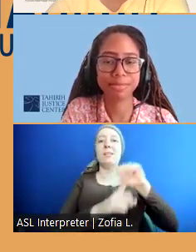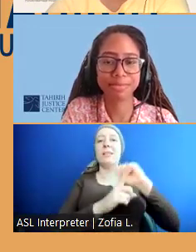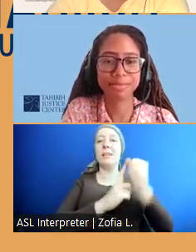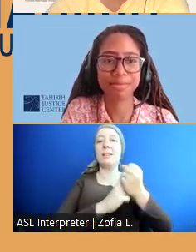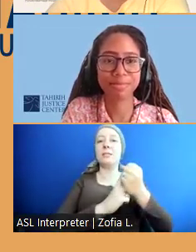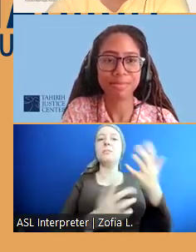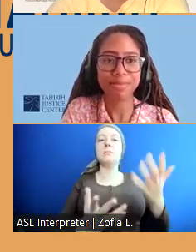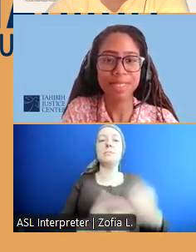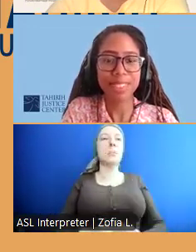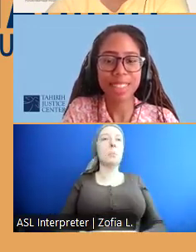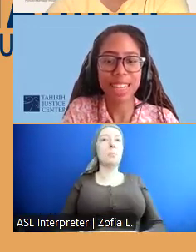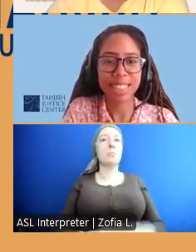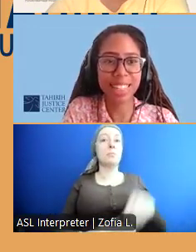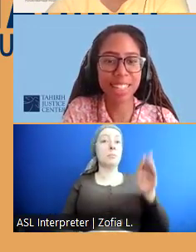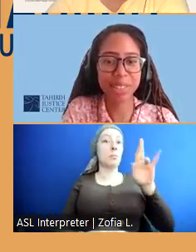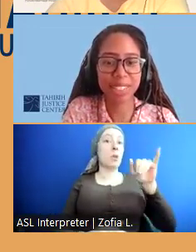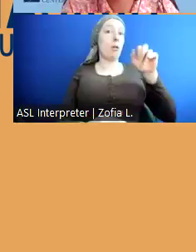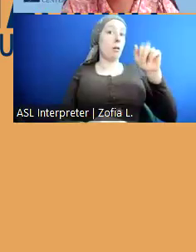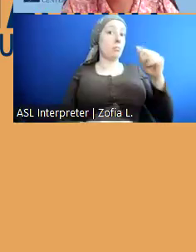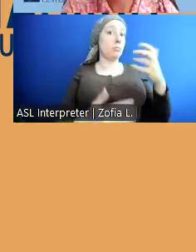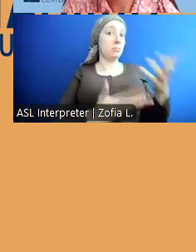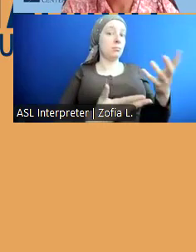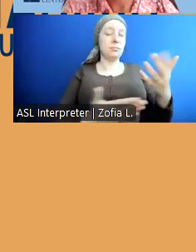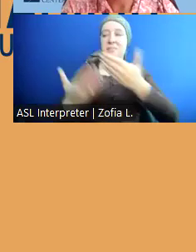it to you. Yes, thank you, Halit.